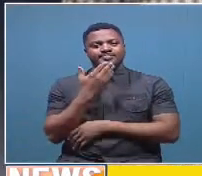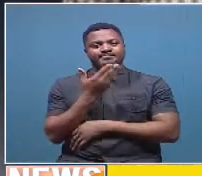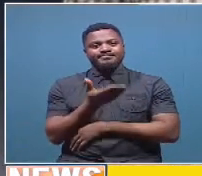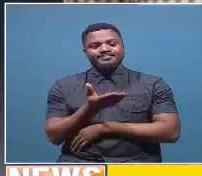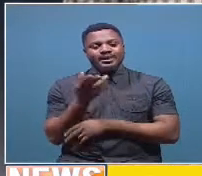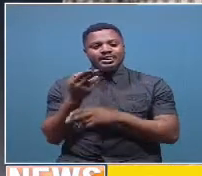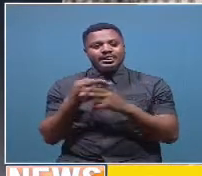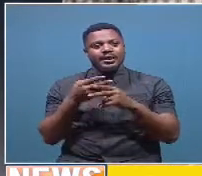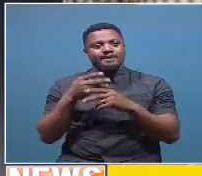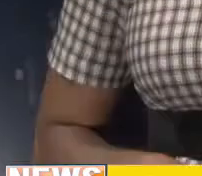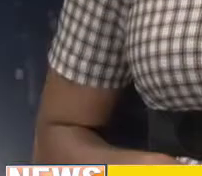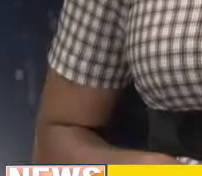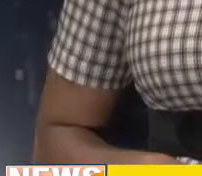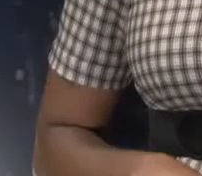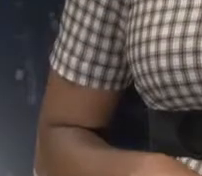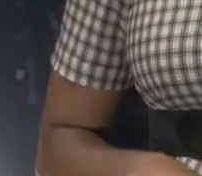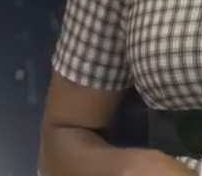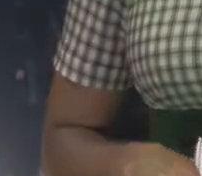I'm Mabel Anang.